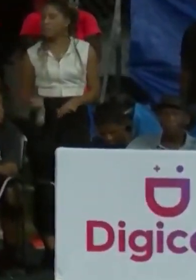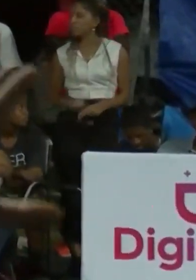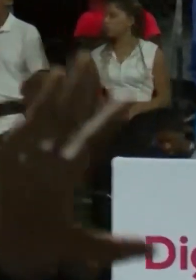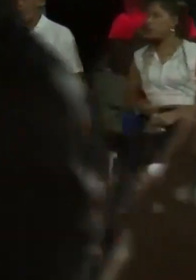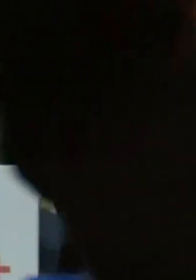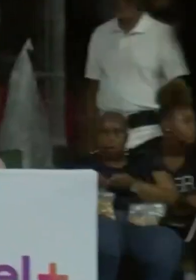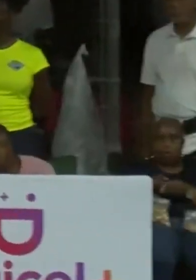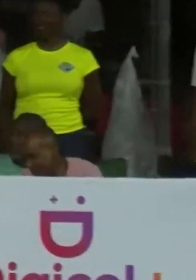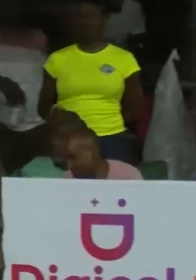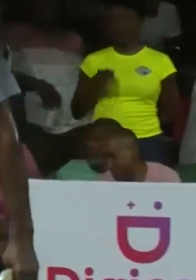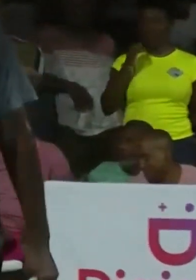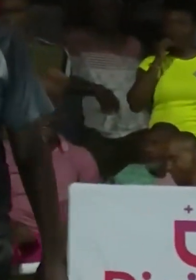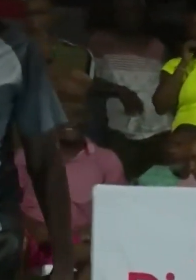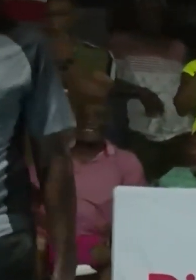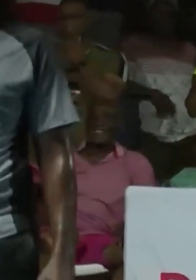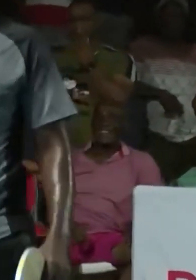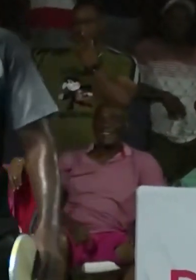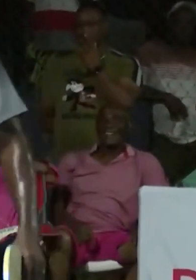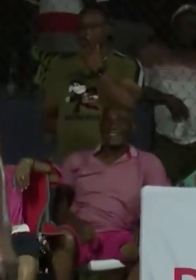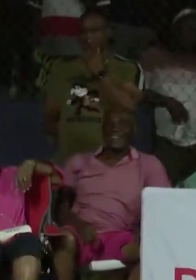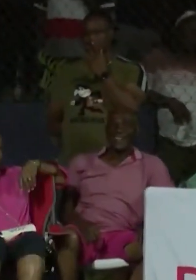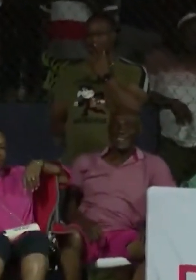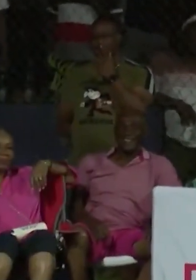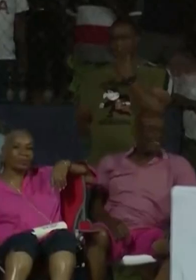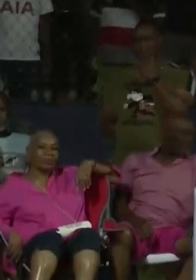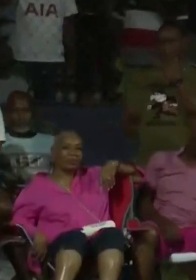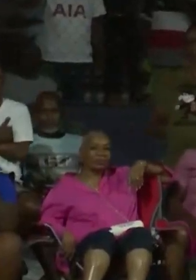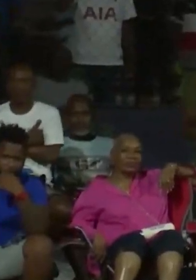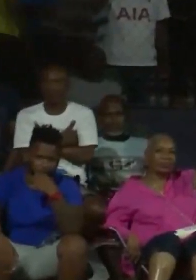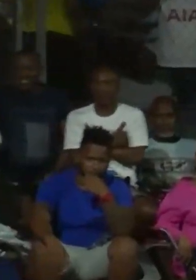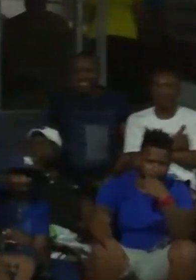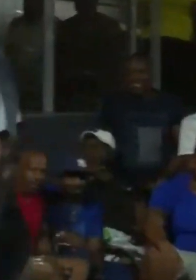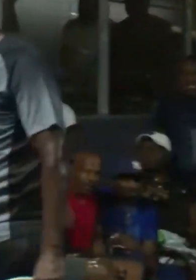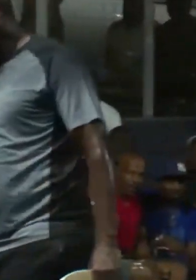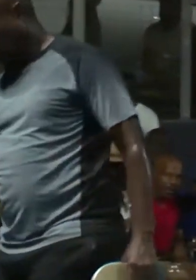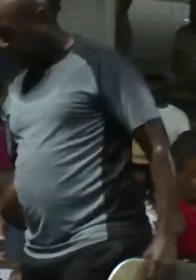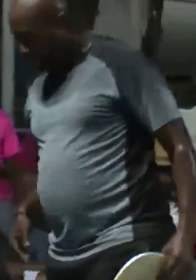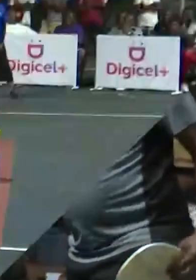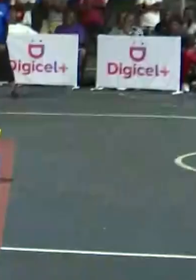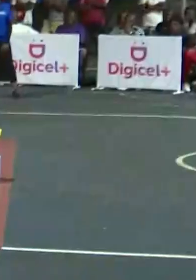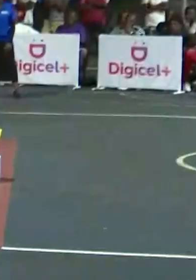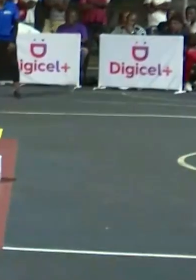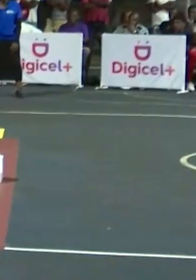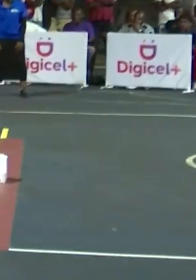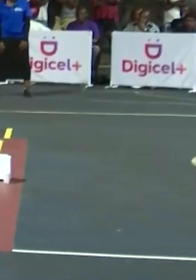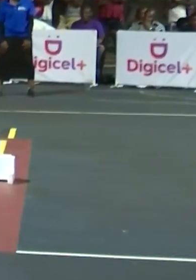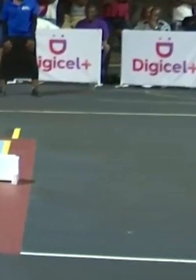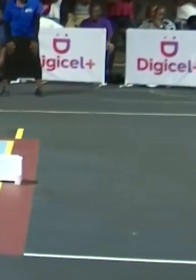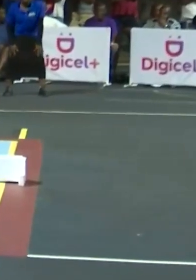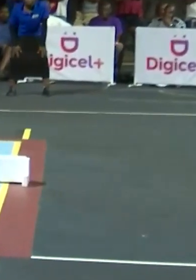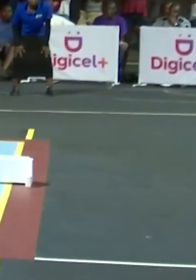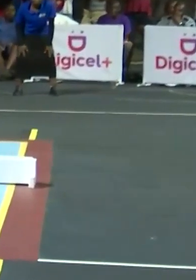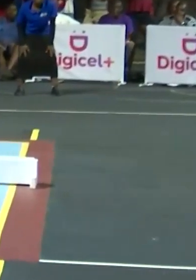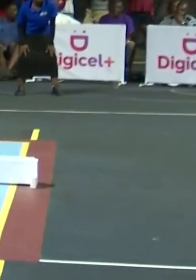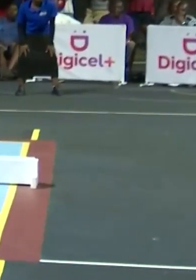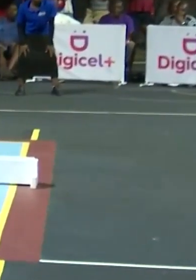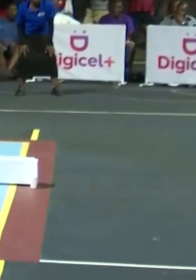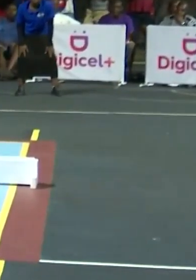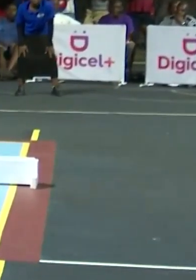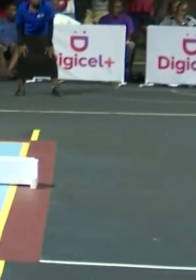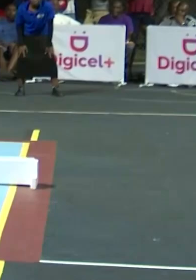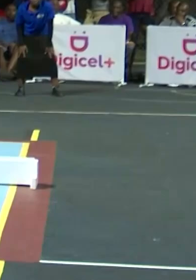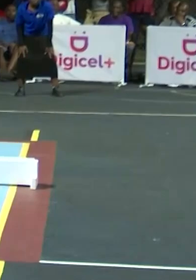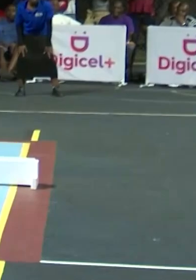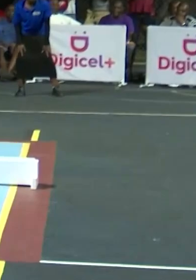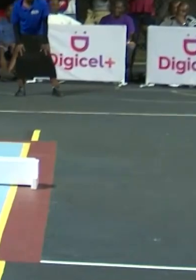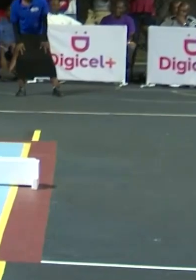court. Johnson takes the second at 22-20. And the man defending his title, Mark Venom Griffith, back